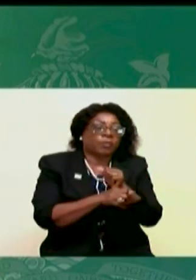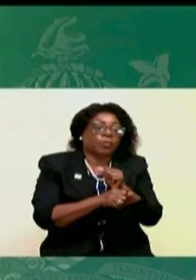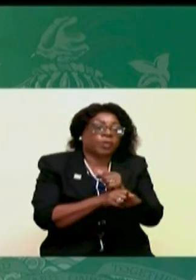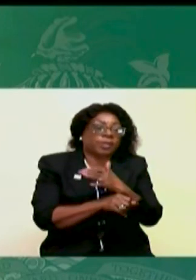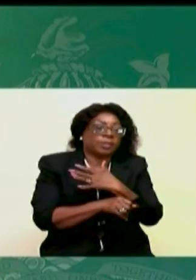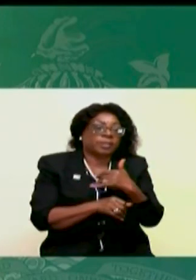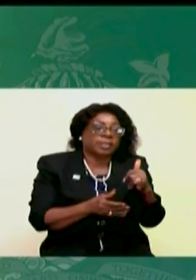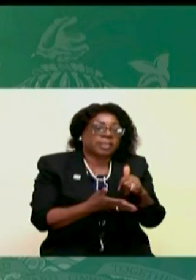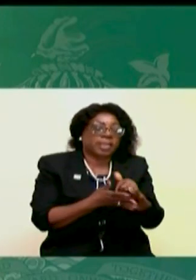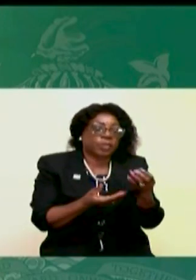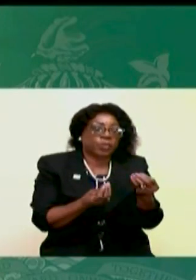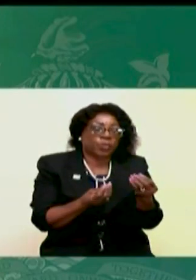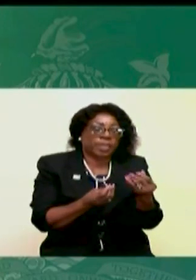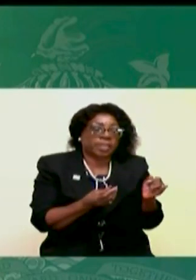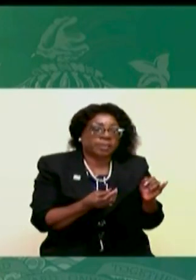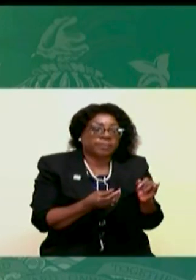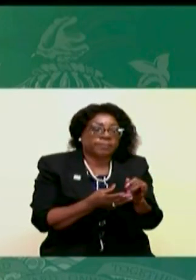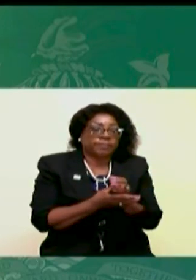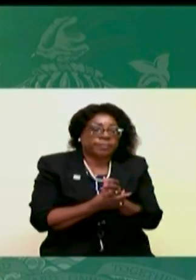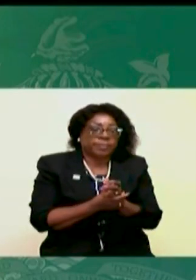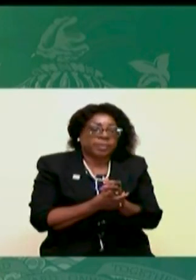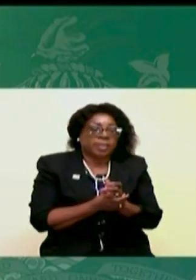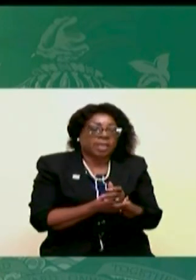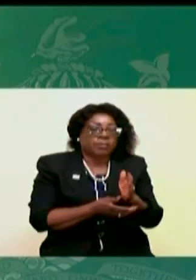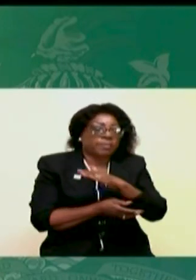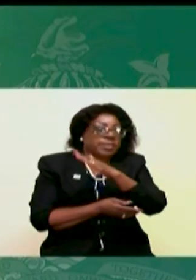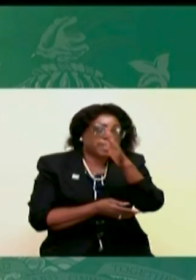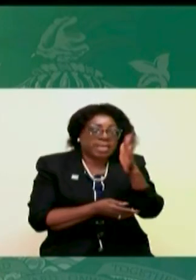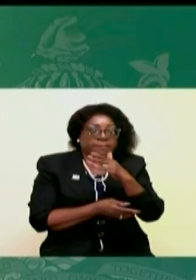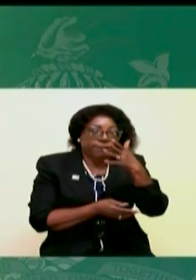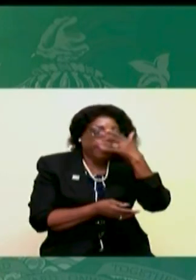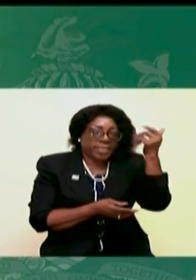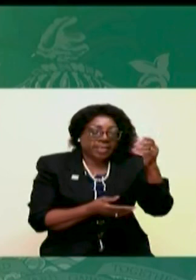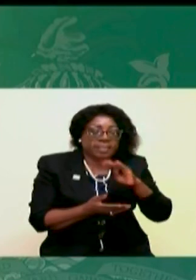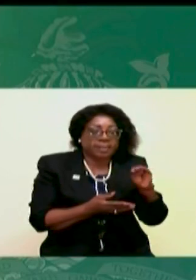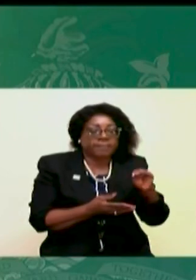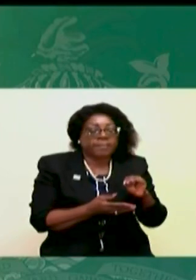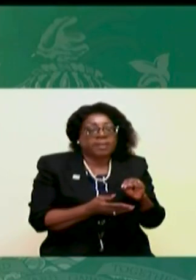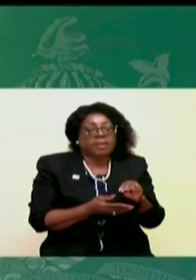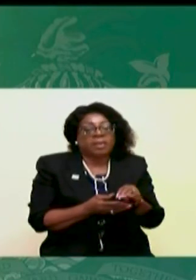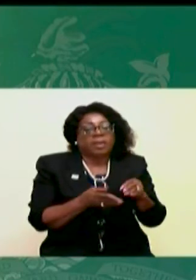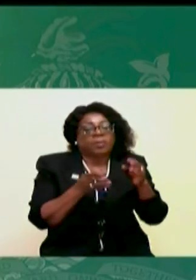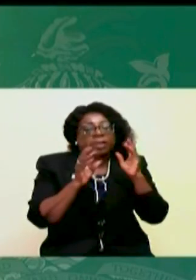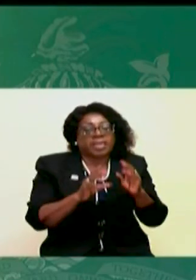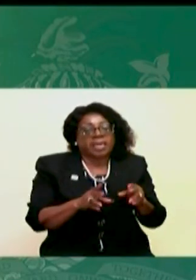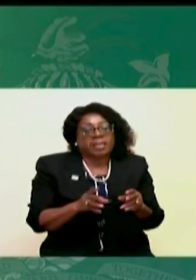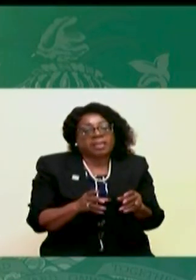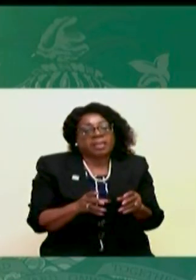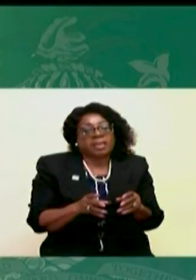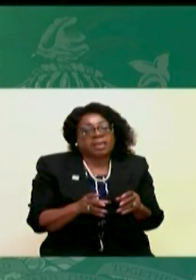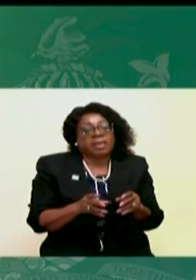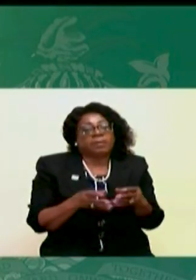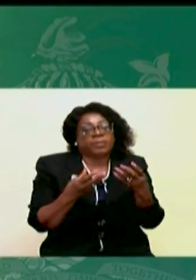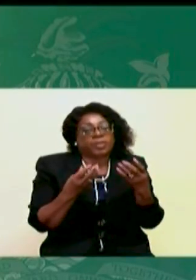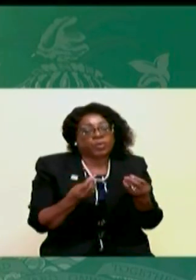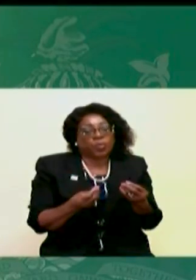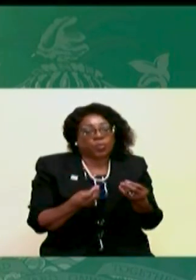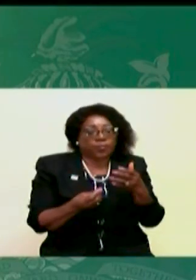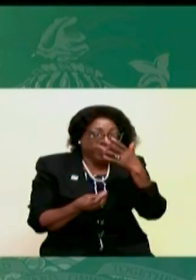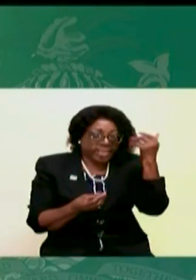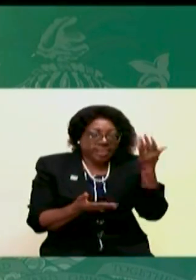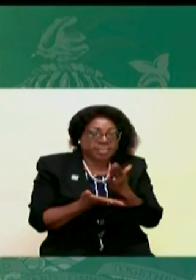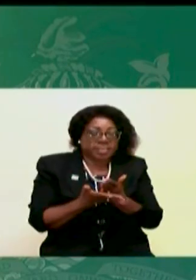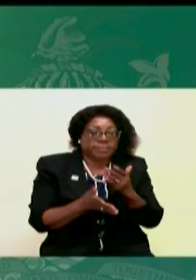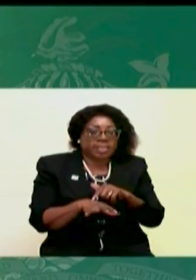Speaker. And we must never forget them, because we can and we do have a tendency to do so. I want to thank